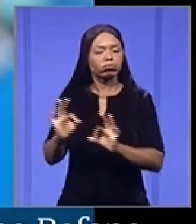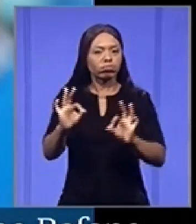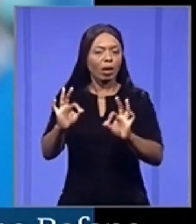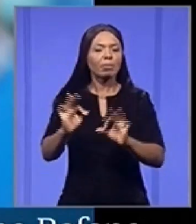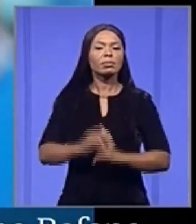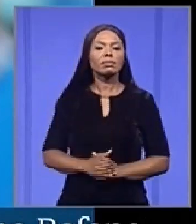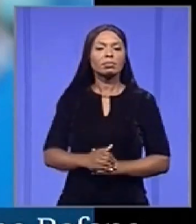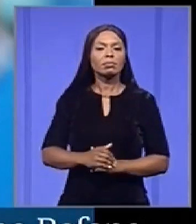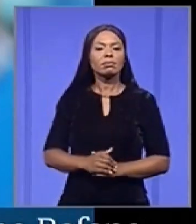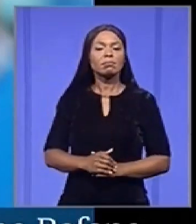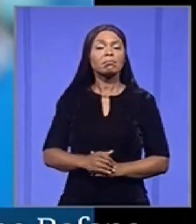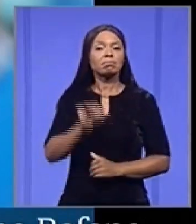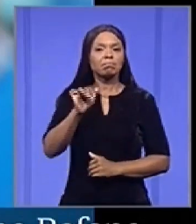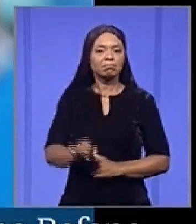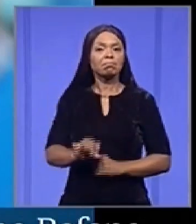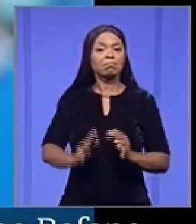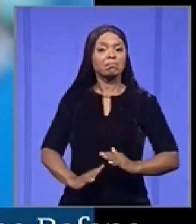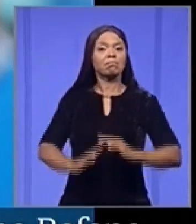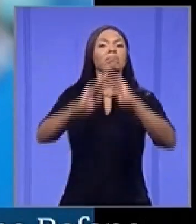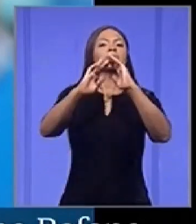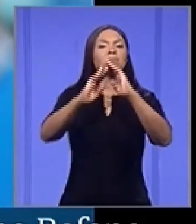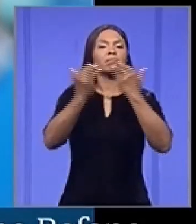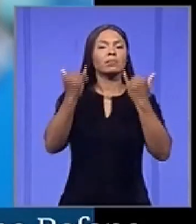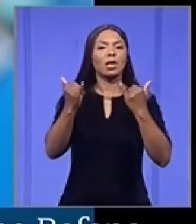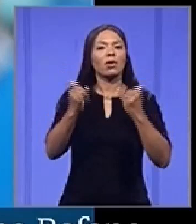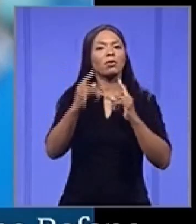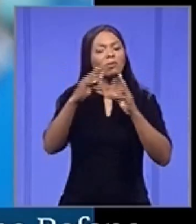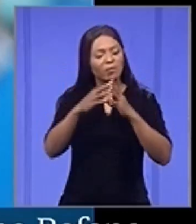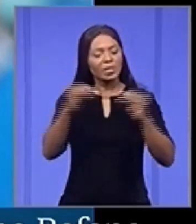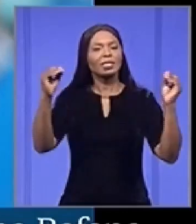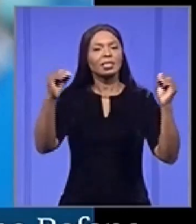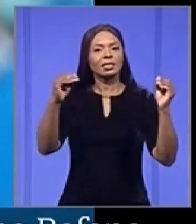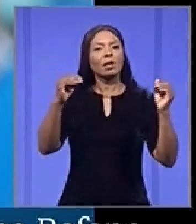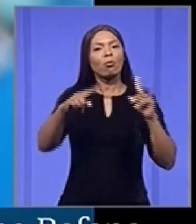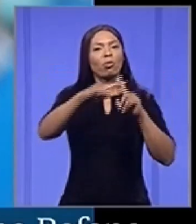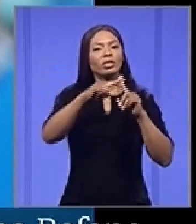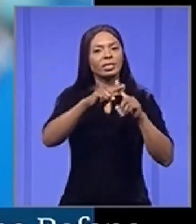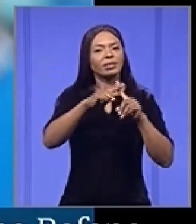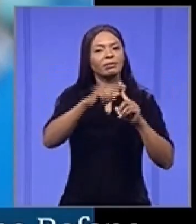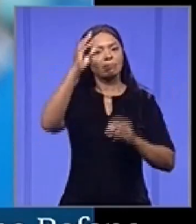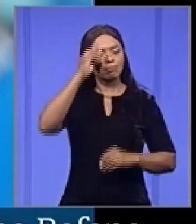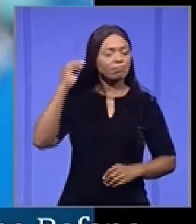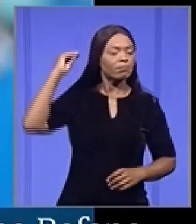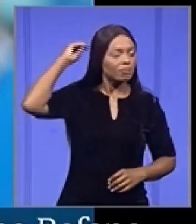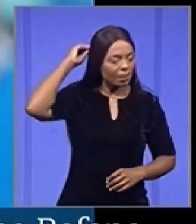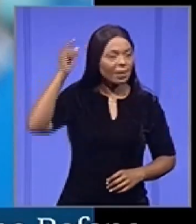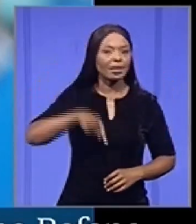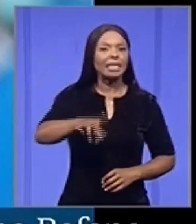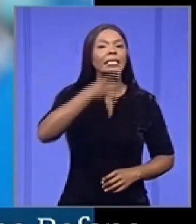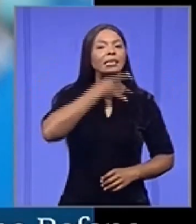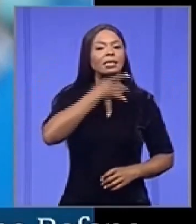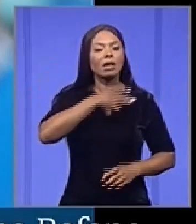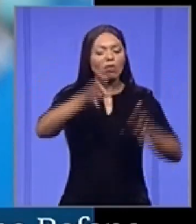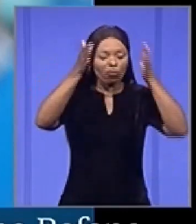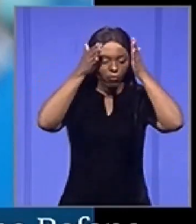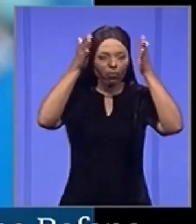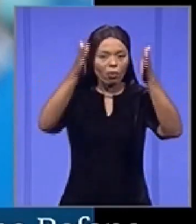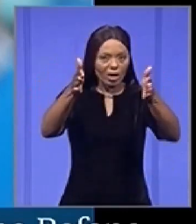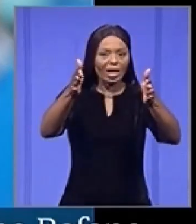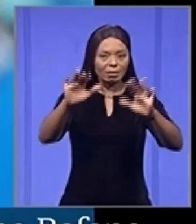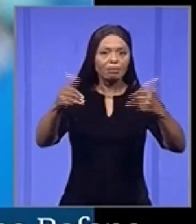cherry on the top will be to finish it on a positive note on Saturday. So we'll be fully focused going into that